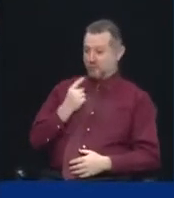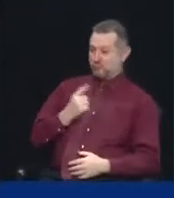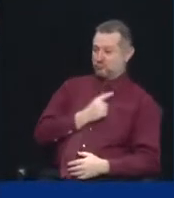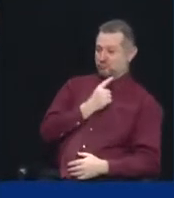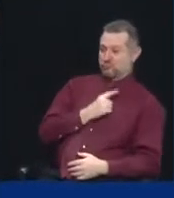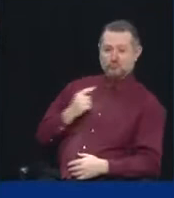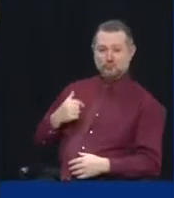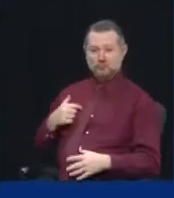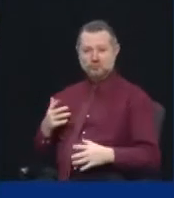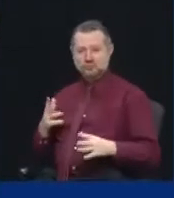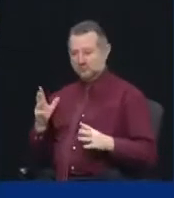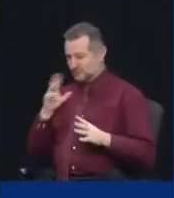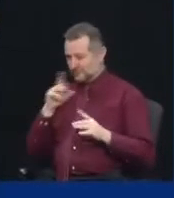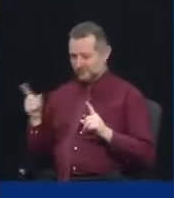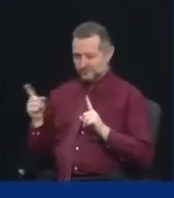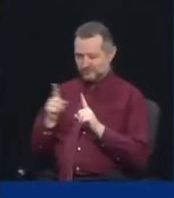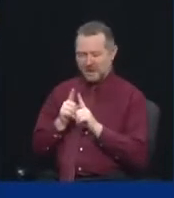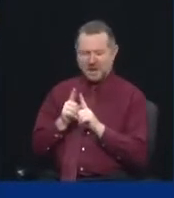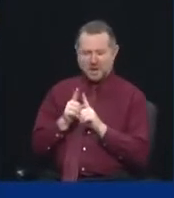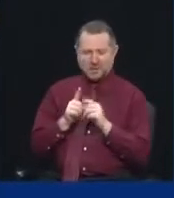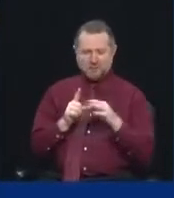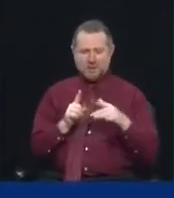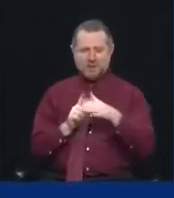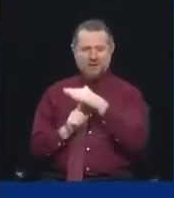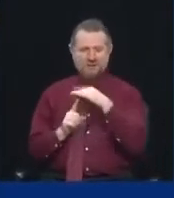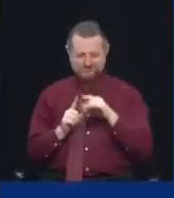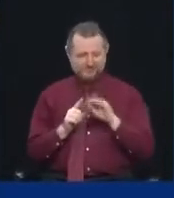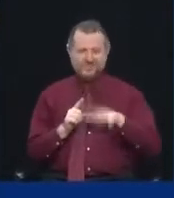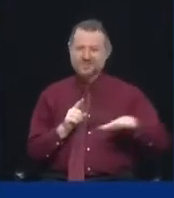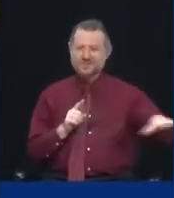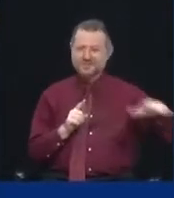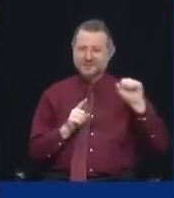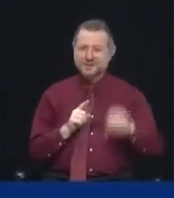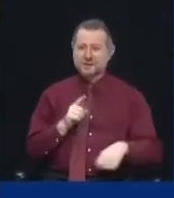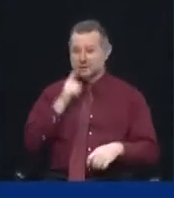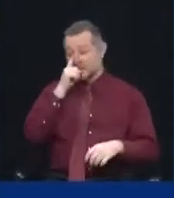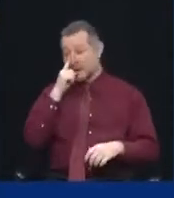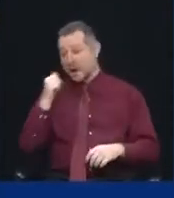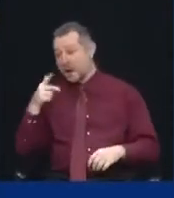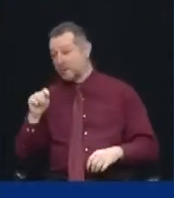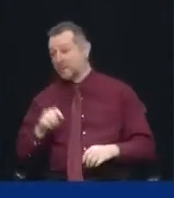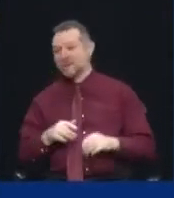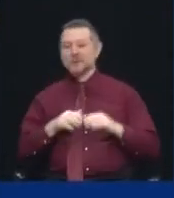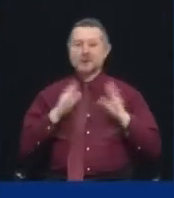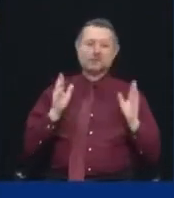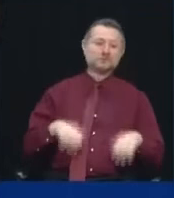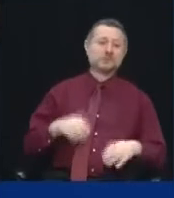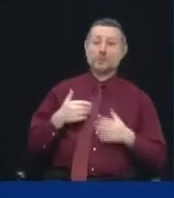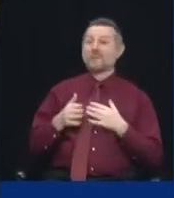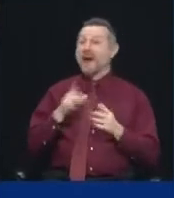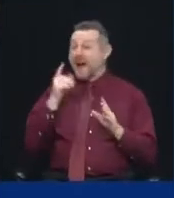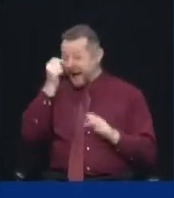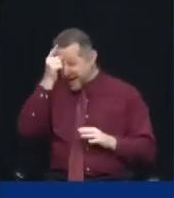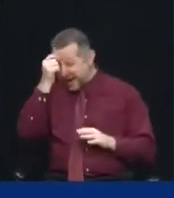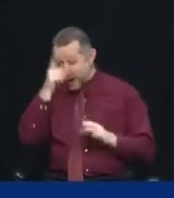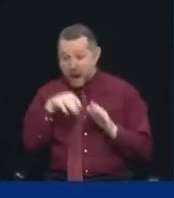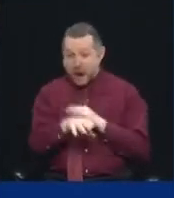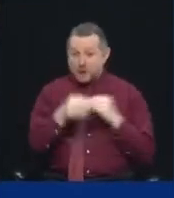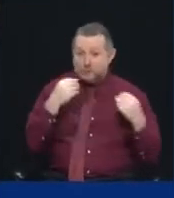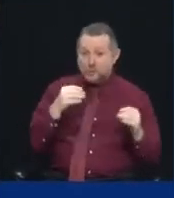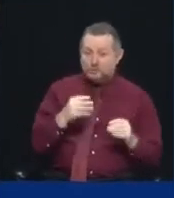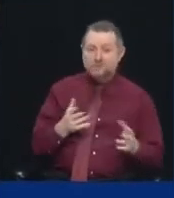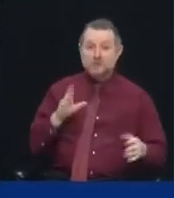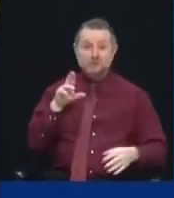yourself. You live in an apartment. You live in a house. You go to a store. You get on a bus. You get on a train.